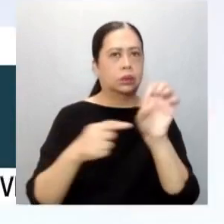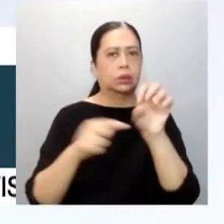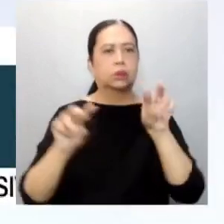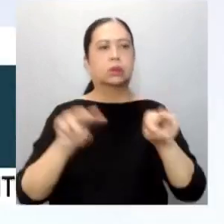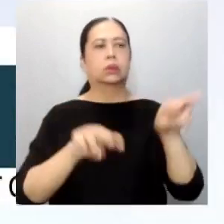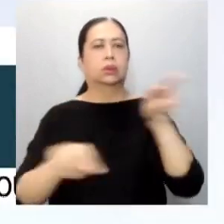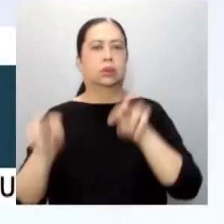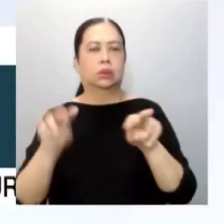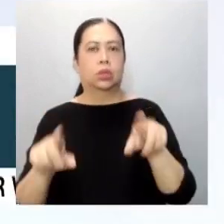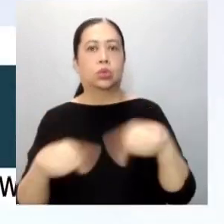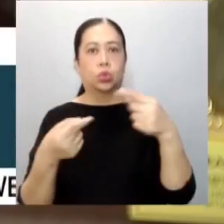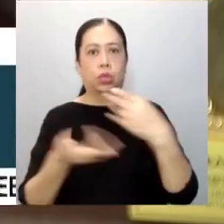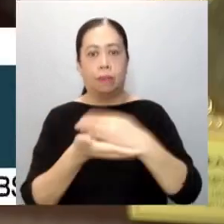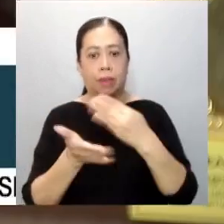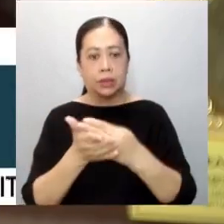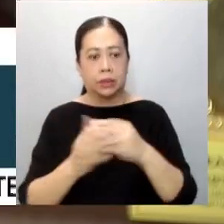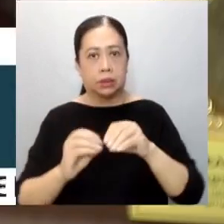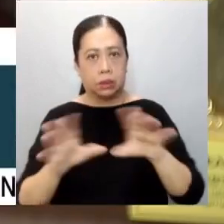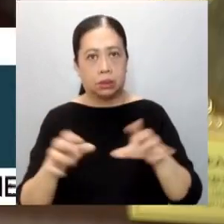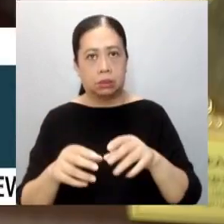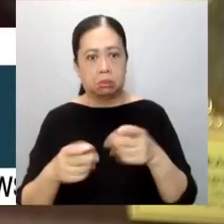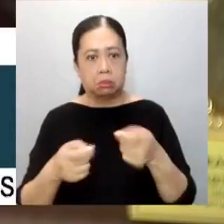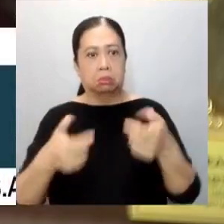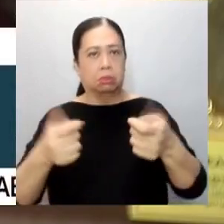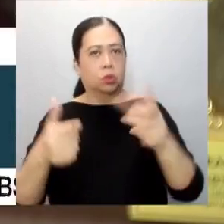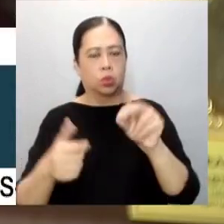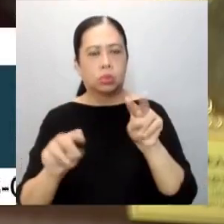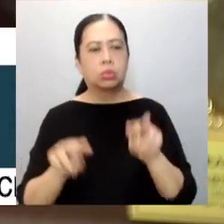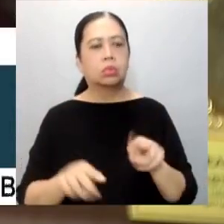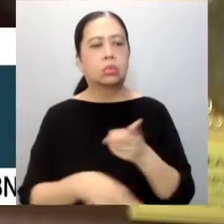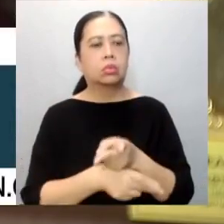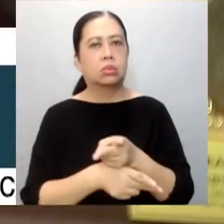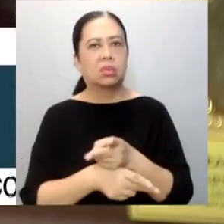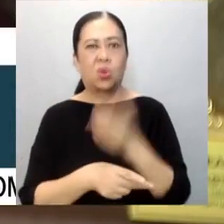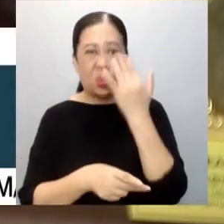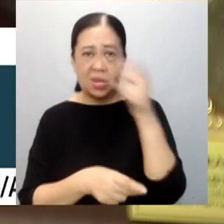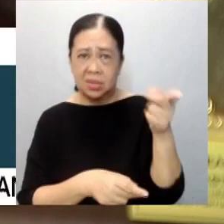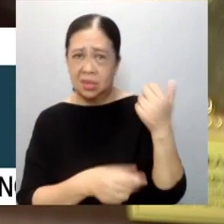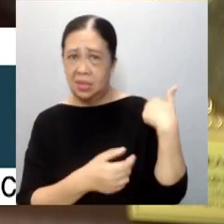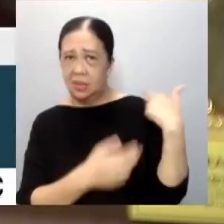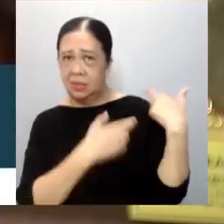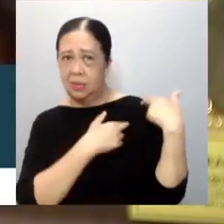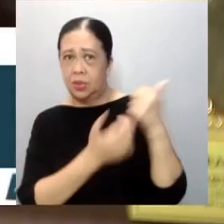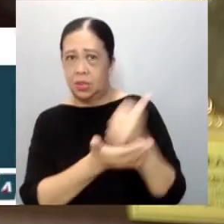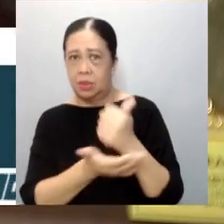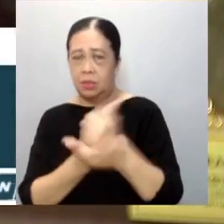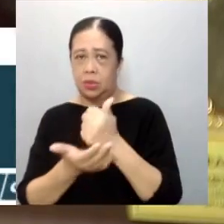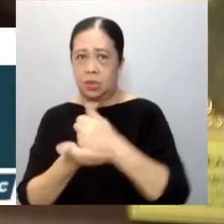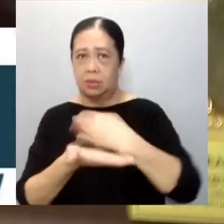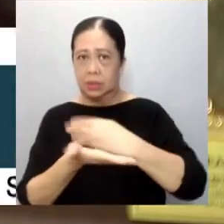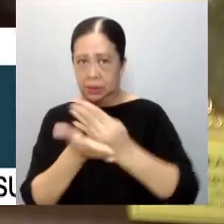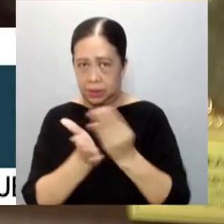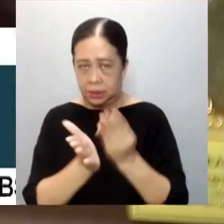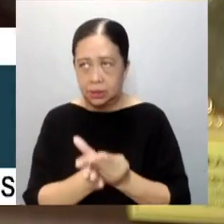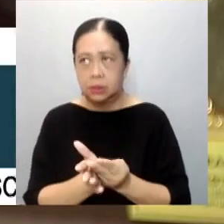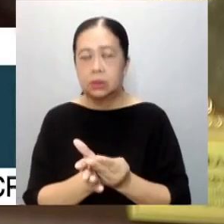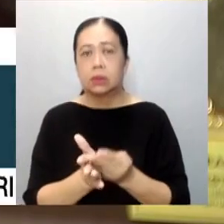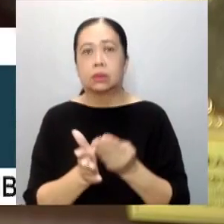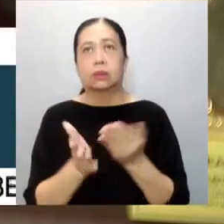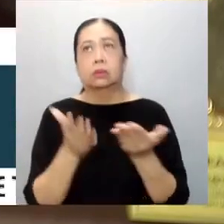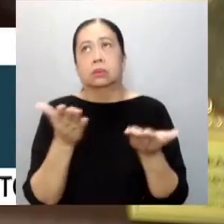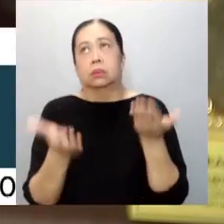during budget implementation. After all, sila yung nag-approve ng budget. Having said that, baka kailangan